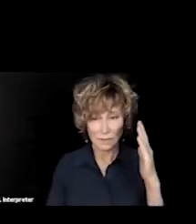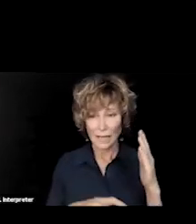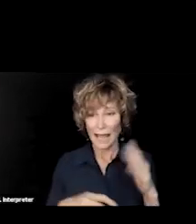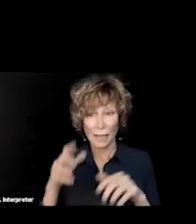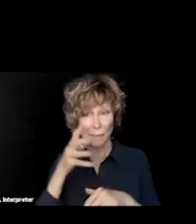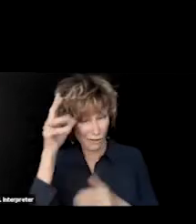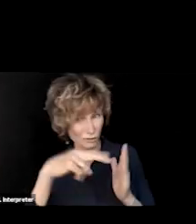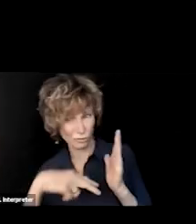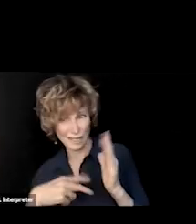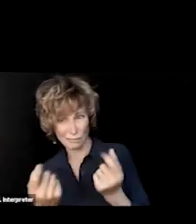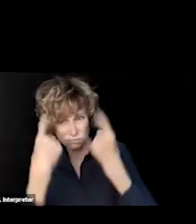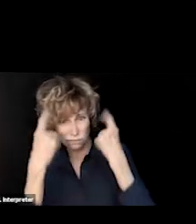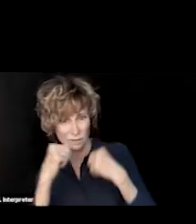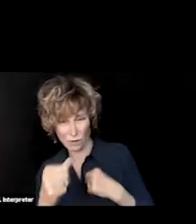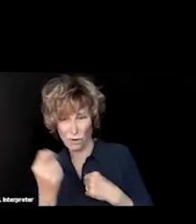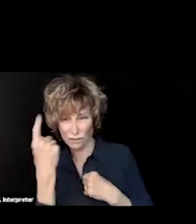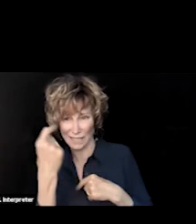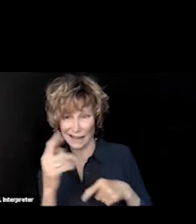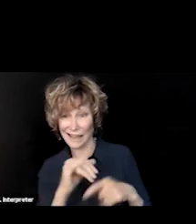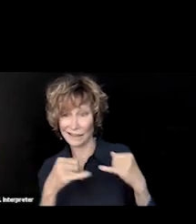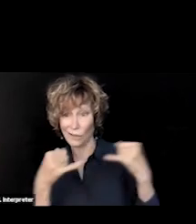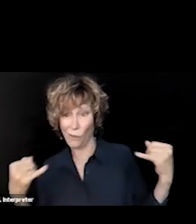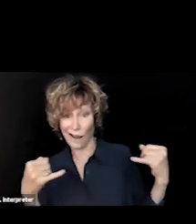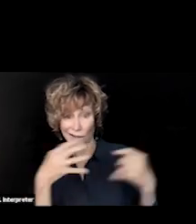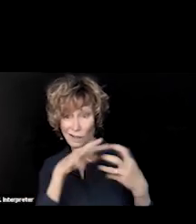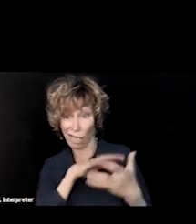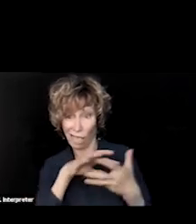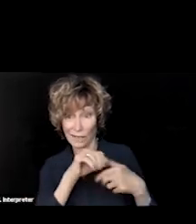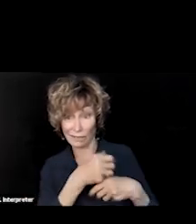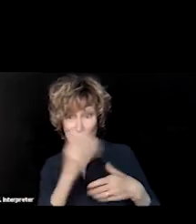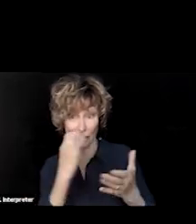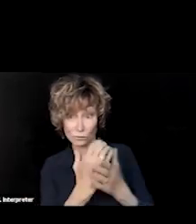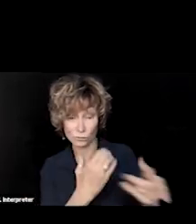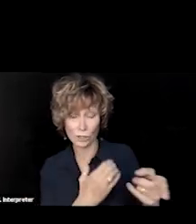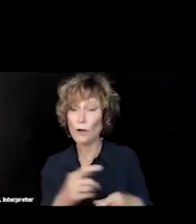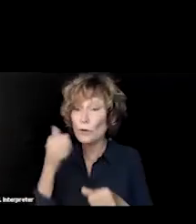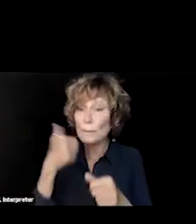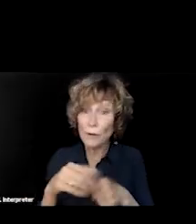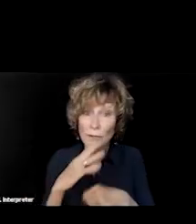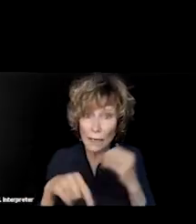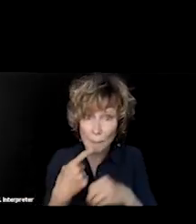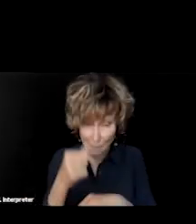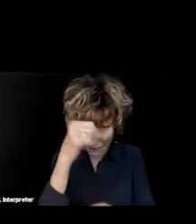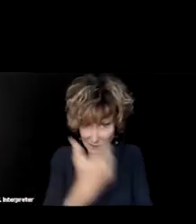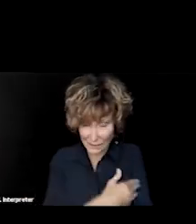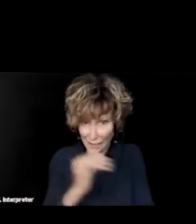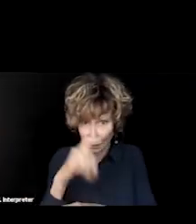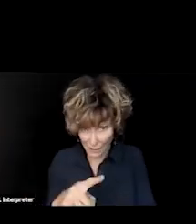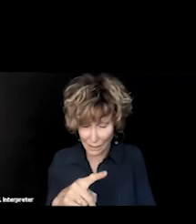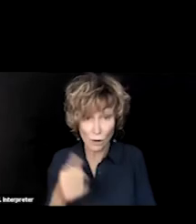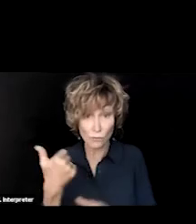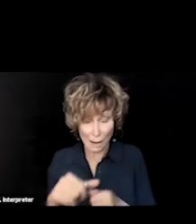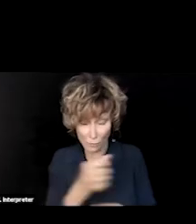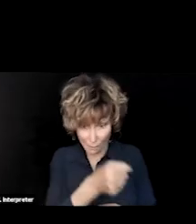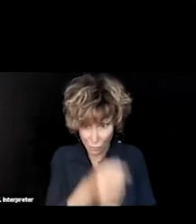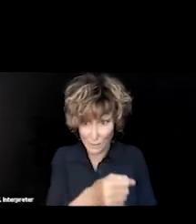tangle of wires in this picture? Remember when I was talking about my son's IEP meeting? When I was assigned to the hot seat, remember they